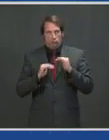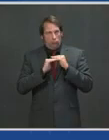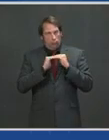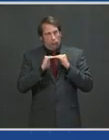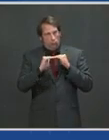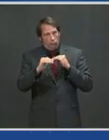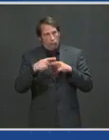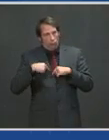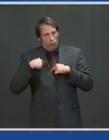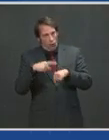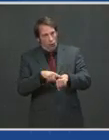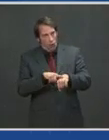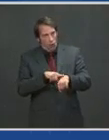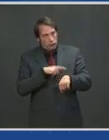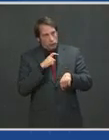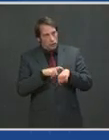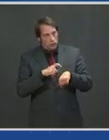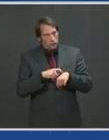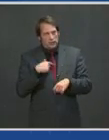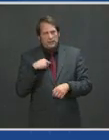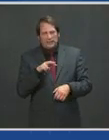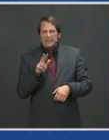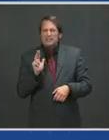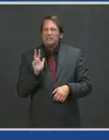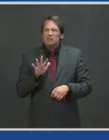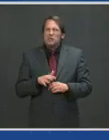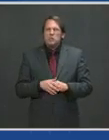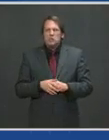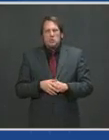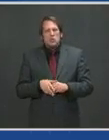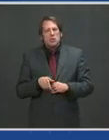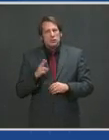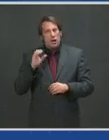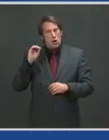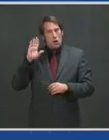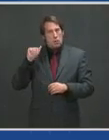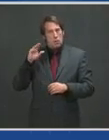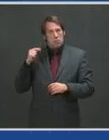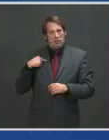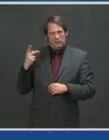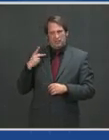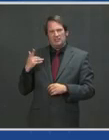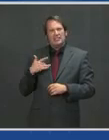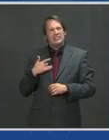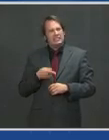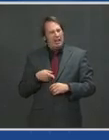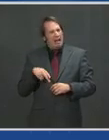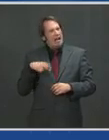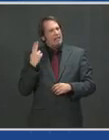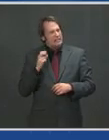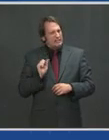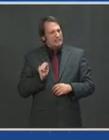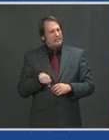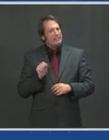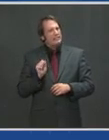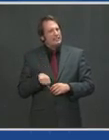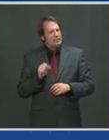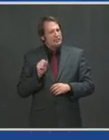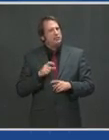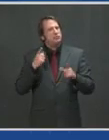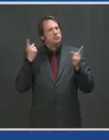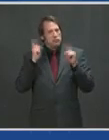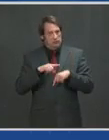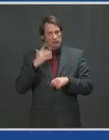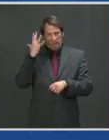which was too high. Barack and I thought it was too high during our administration. We all agreed 5 years ago that it